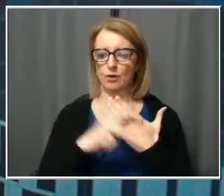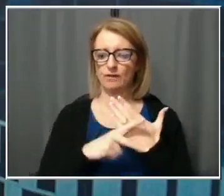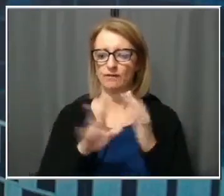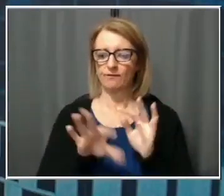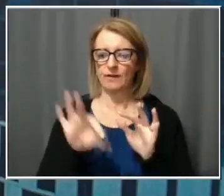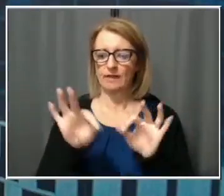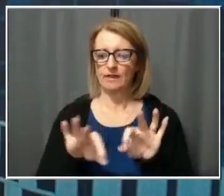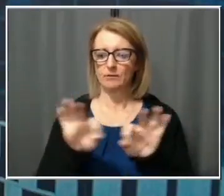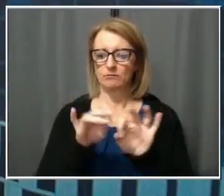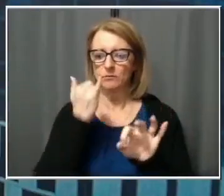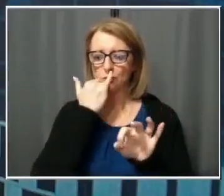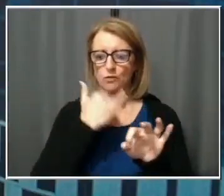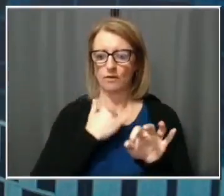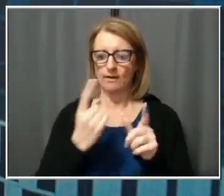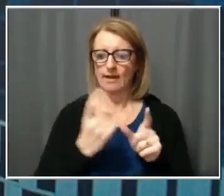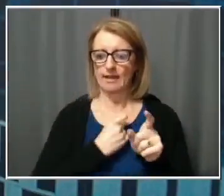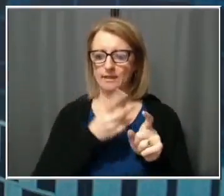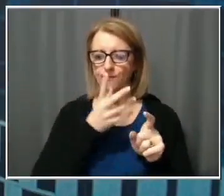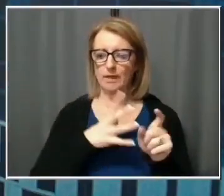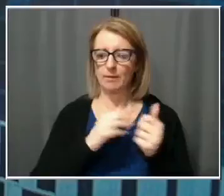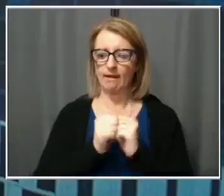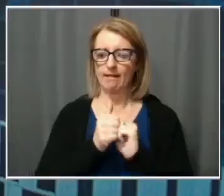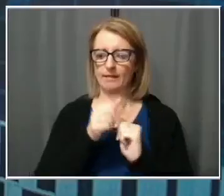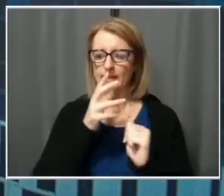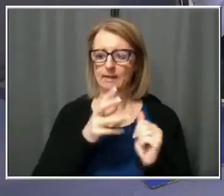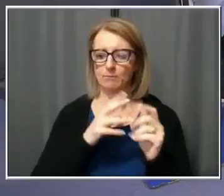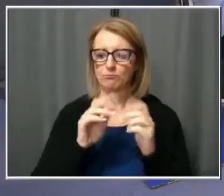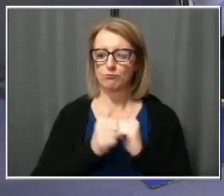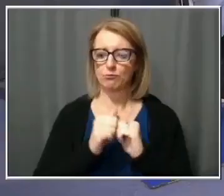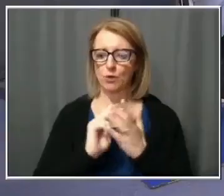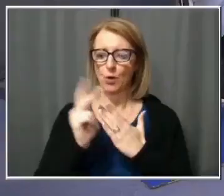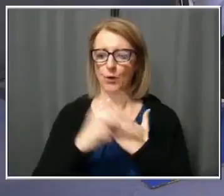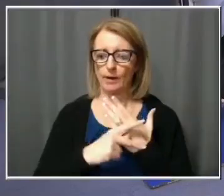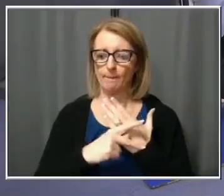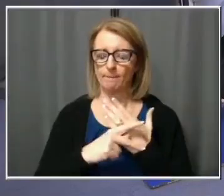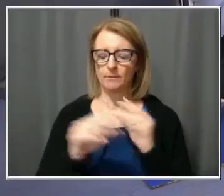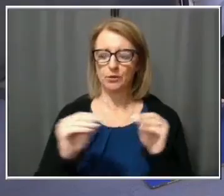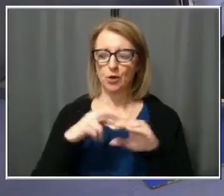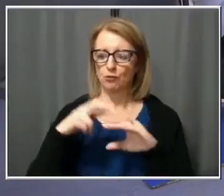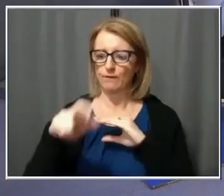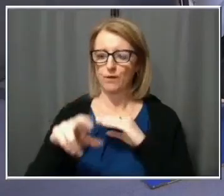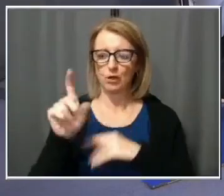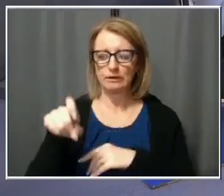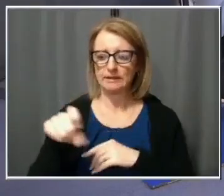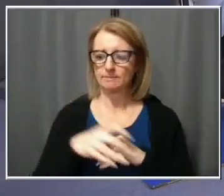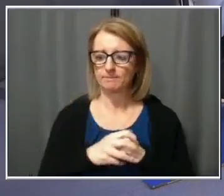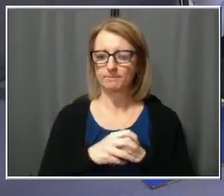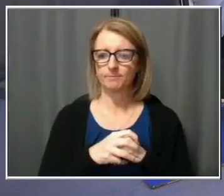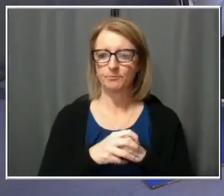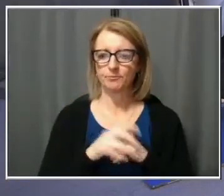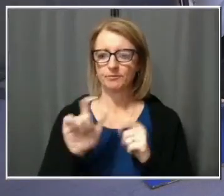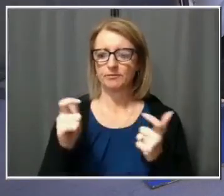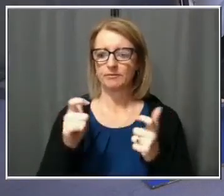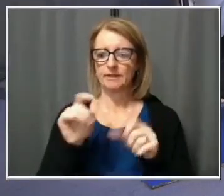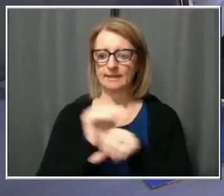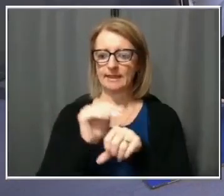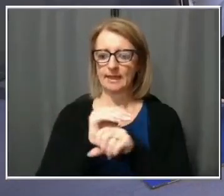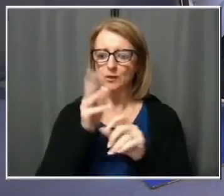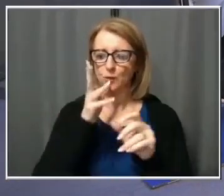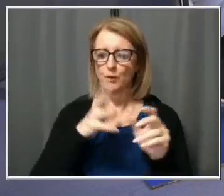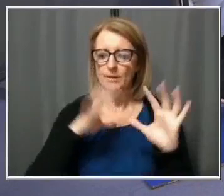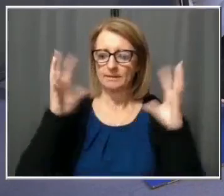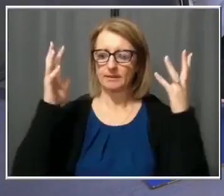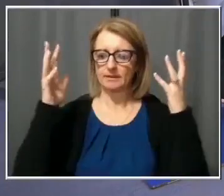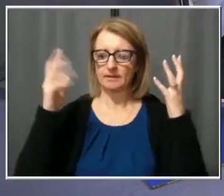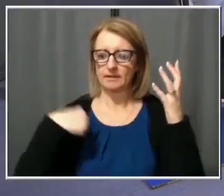just call up and ask for the female athlete program. It's as simple as that. No referral necessary. No referral necessary. Tonight is a big night in women's basketball, and we know